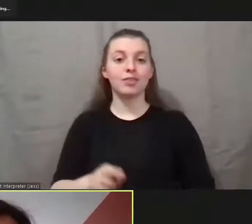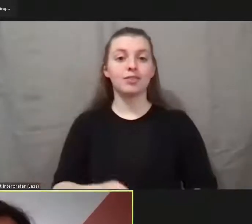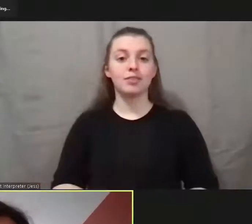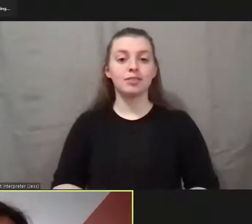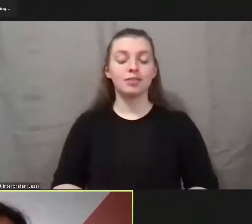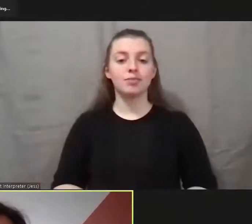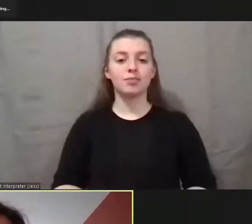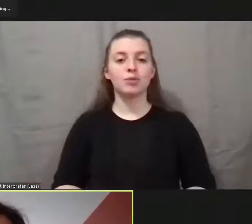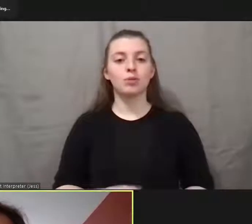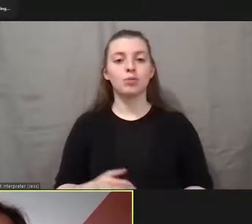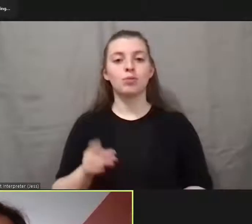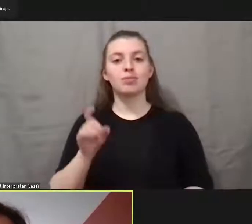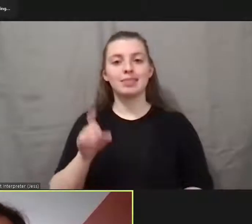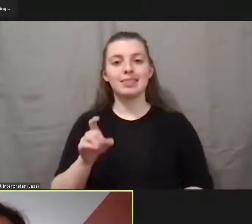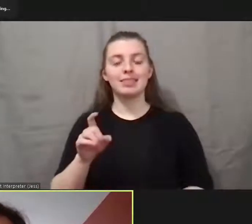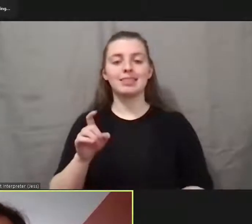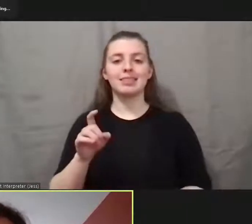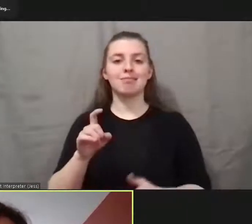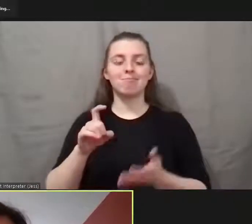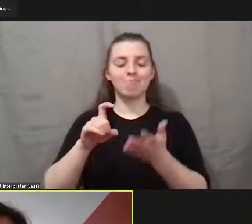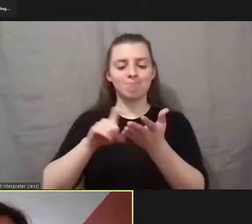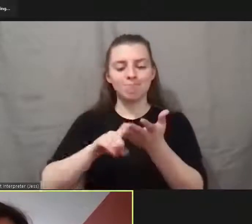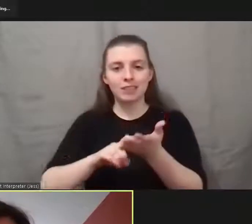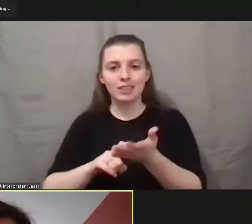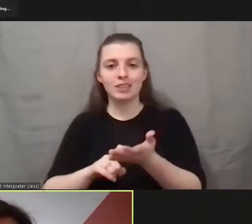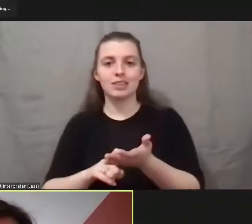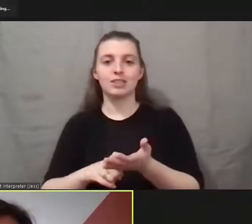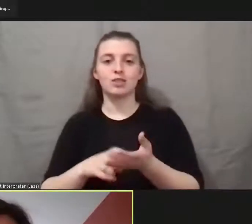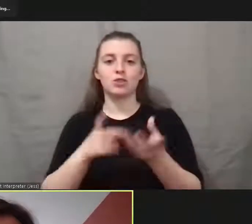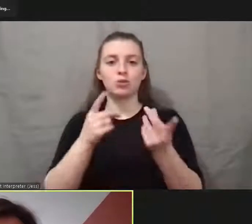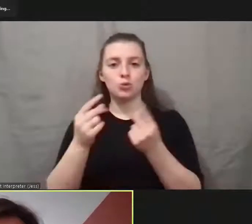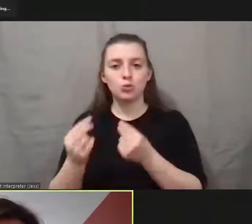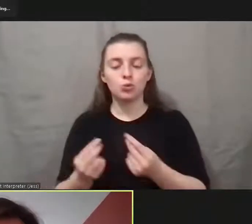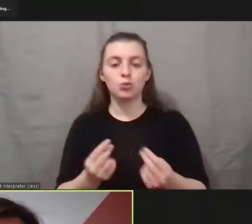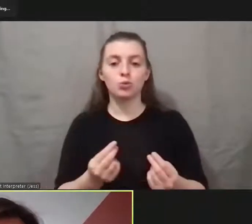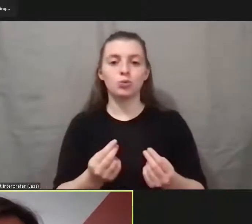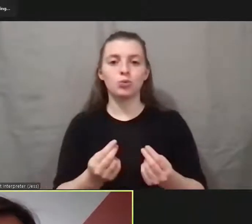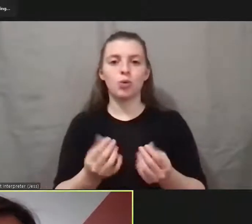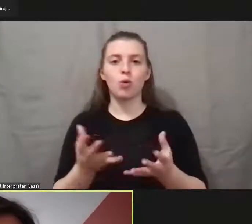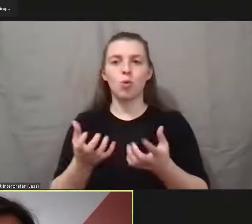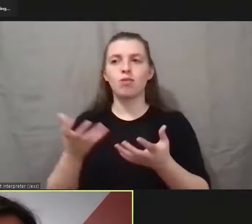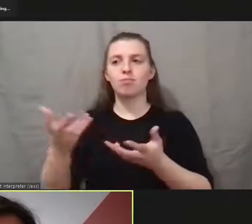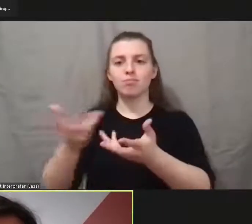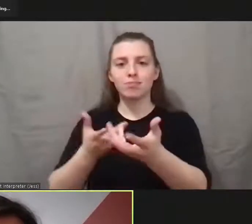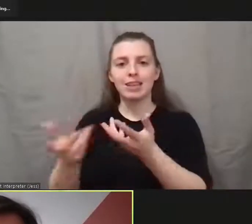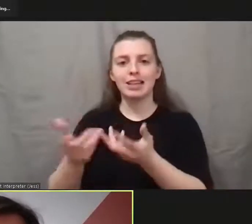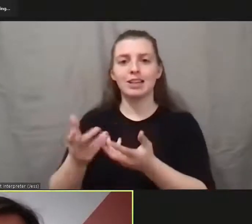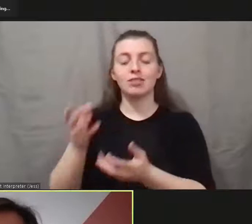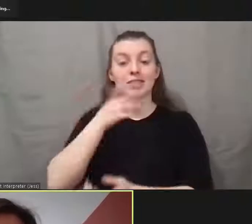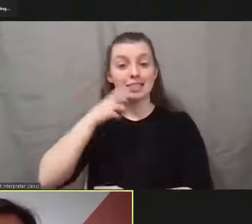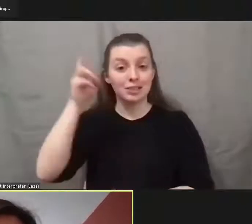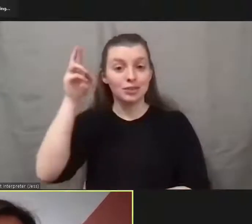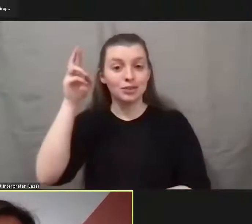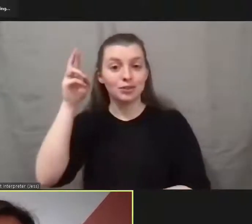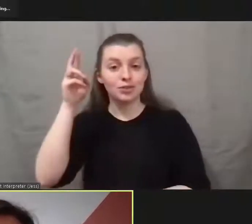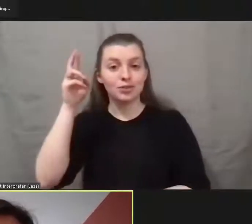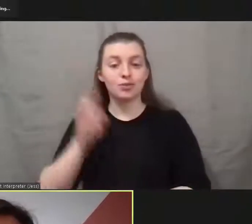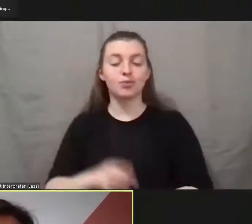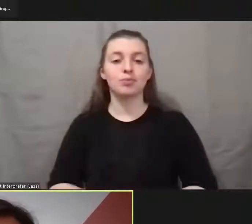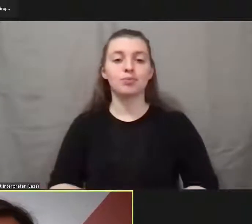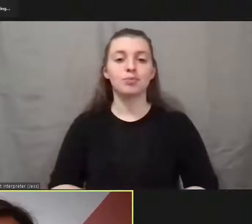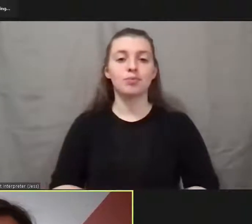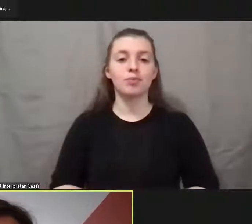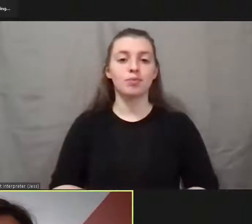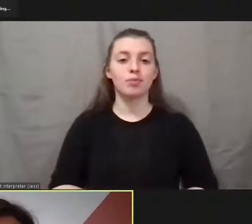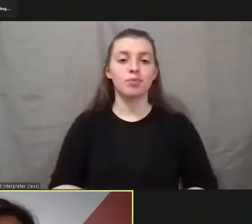need to start figuring out how we can continue to engage this population that we have that's not getting any younger.